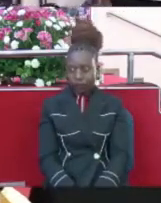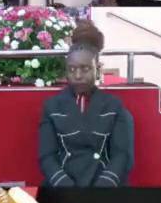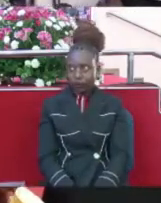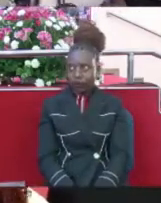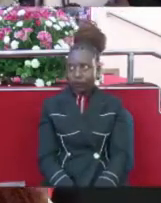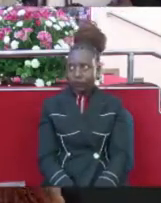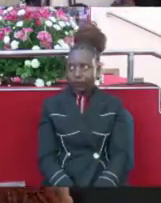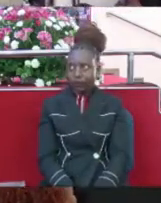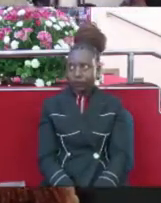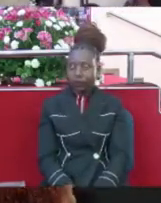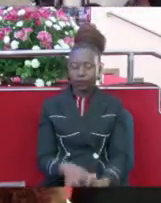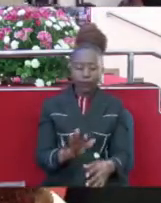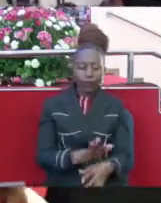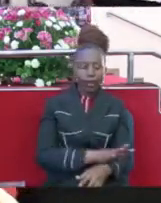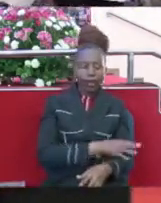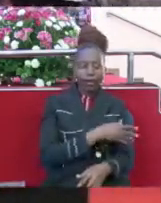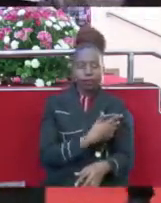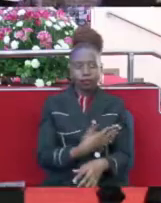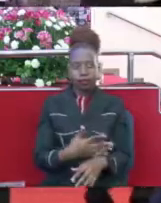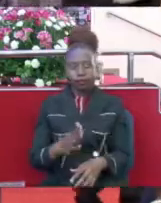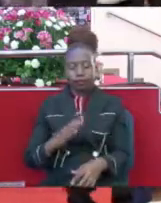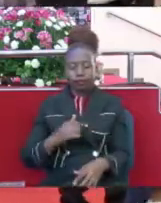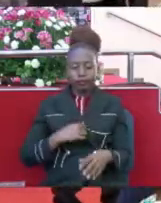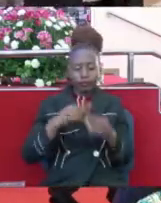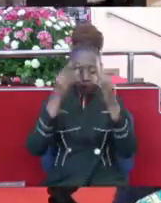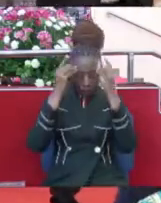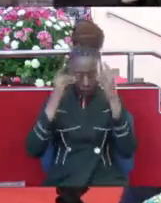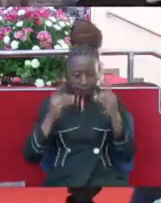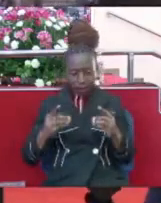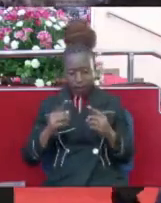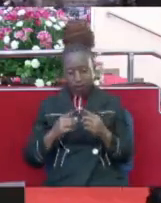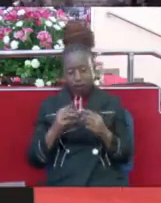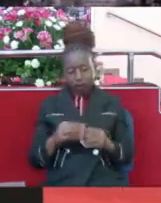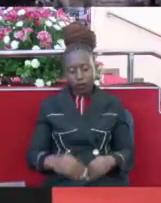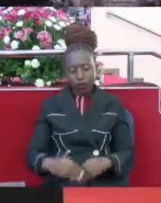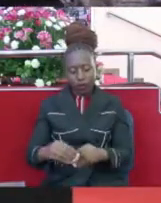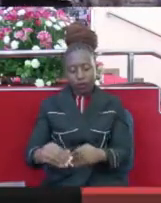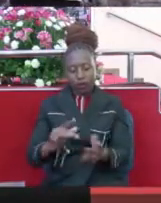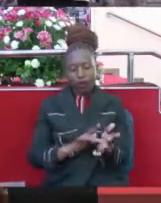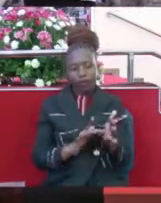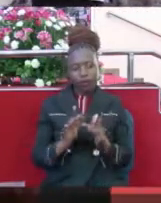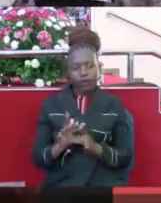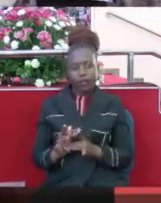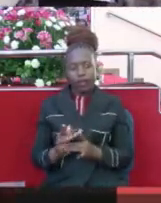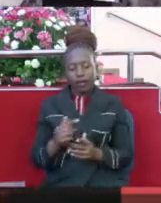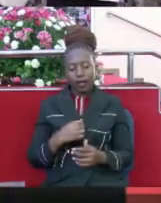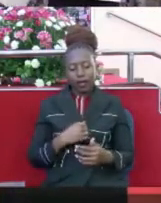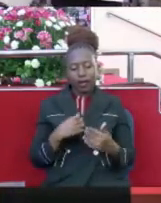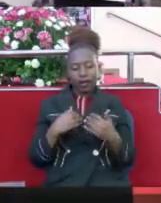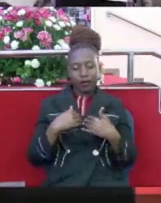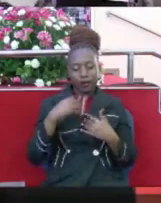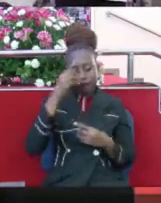have decided to follow Jesus.